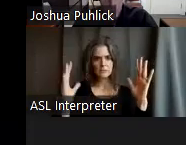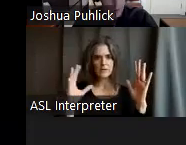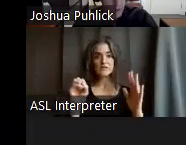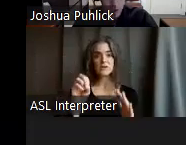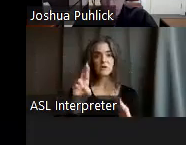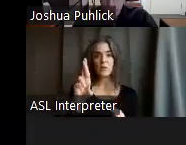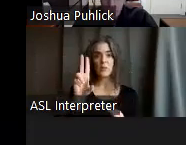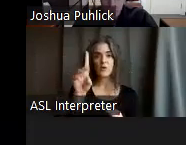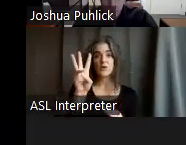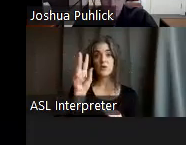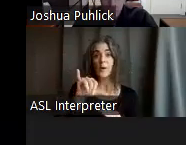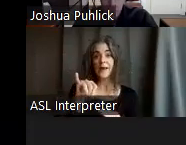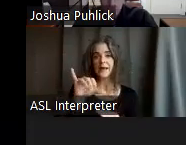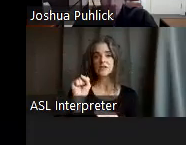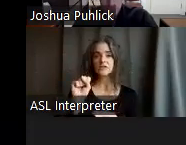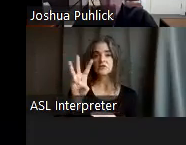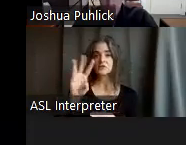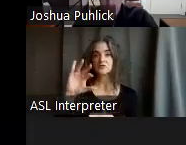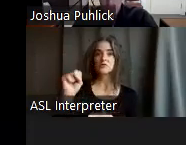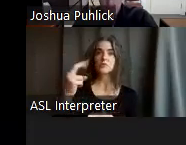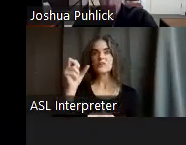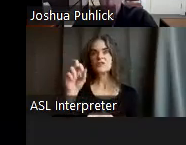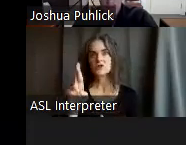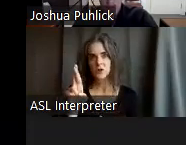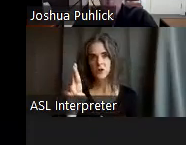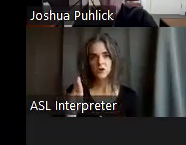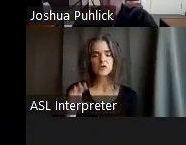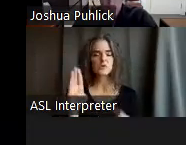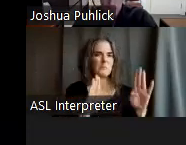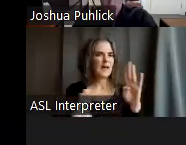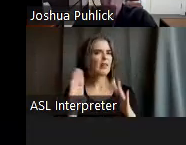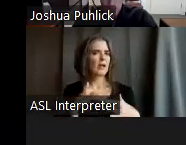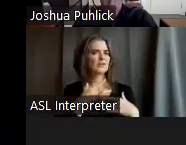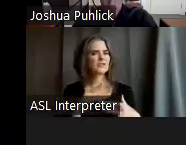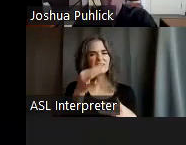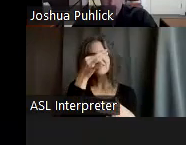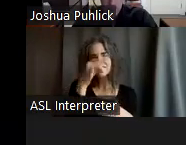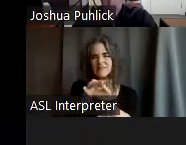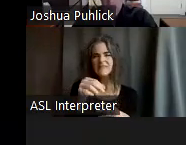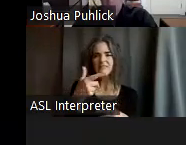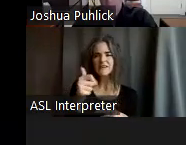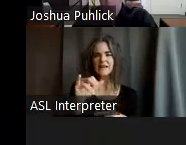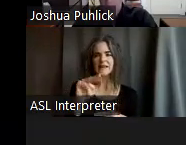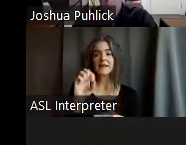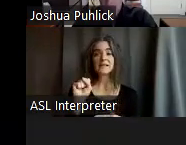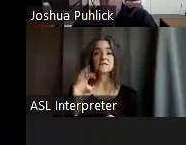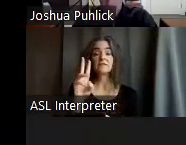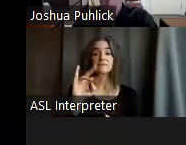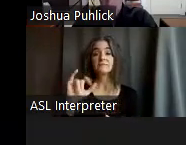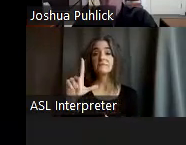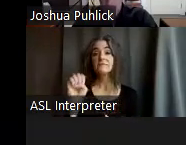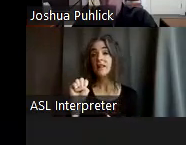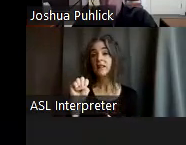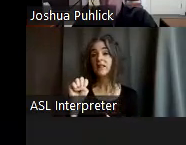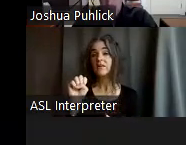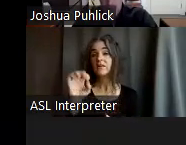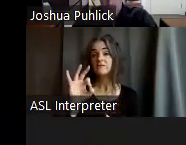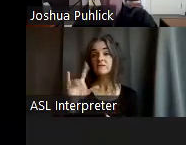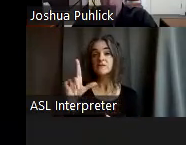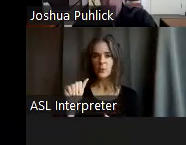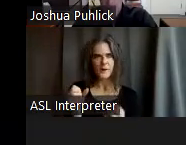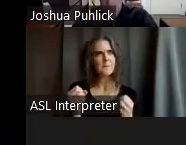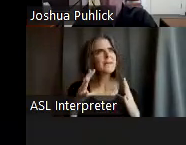Swisher Biological Station. It's located near Gainesville, Florida, and it has many natural community